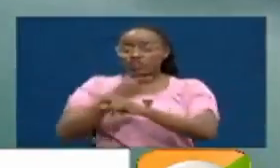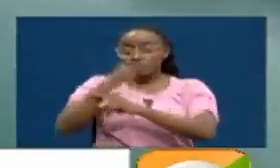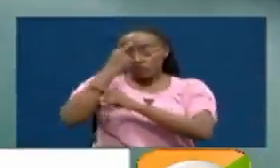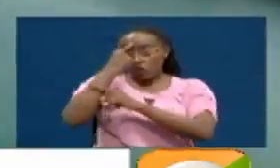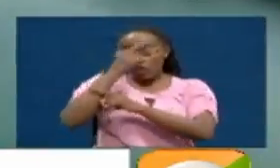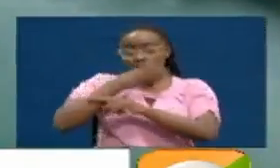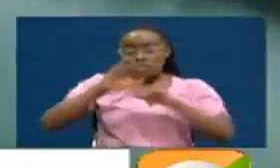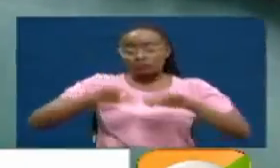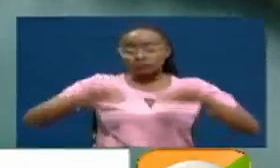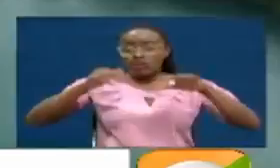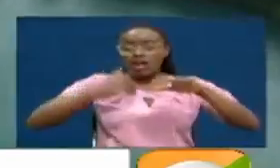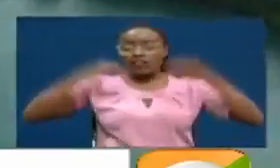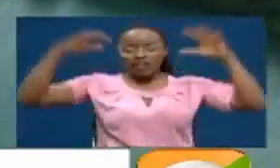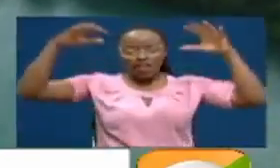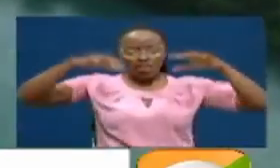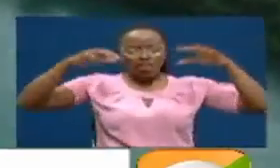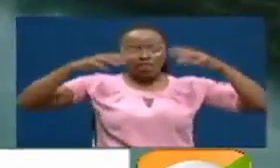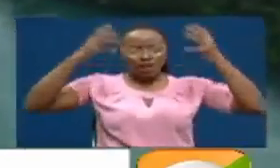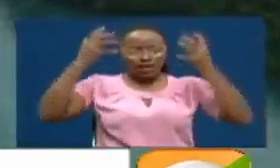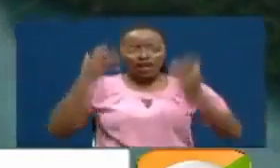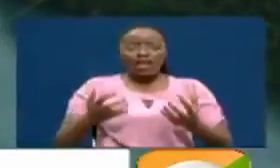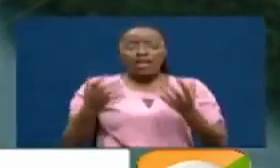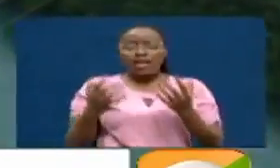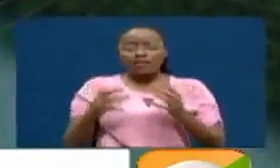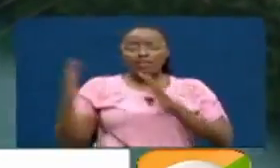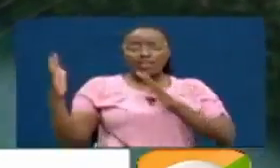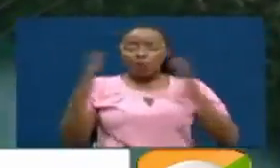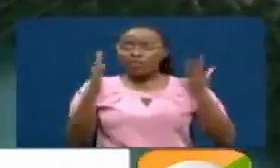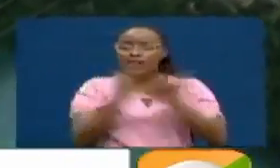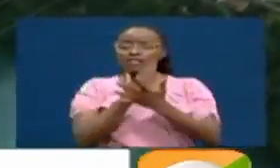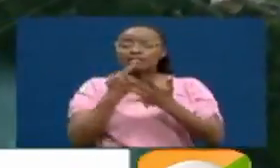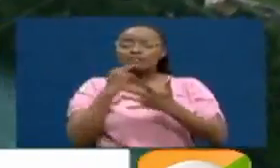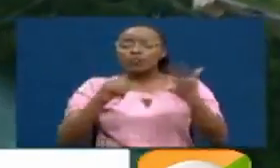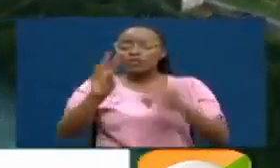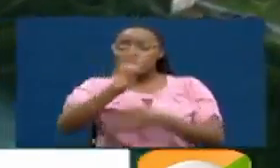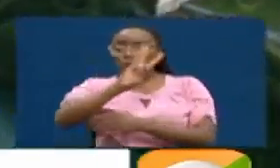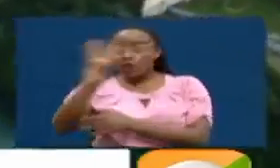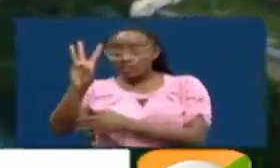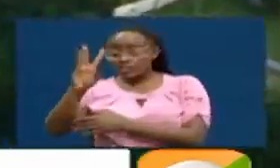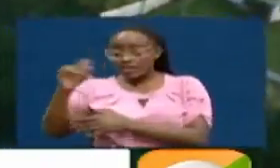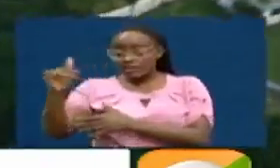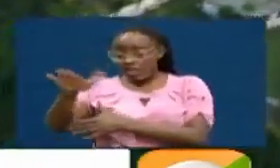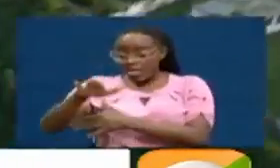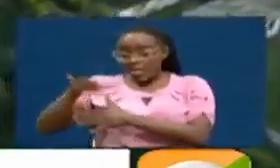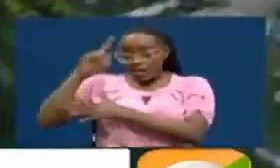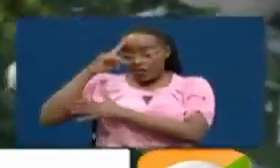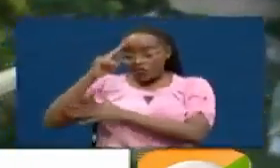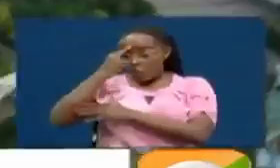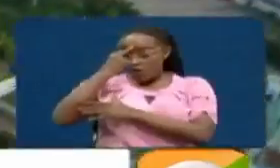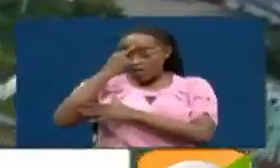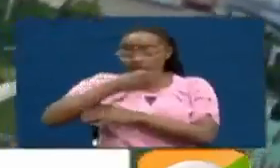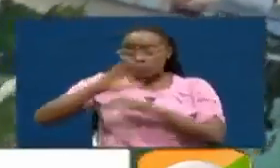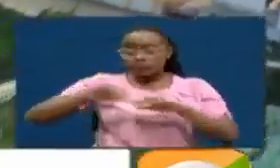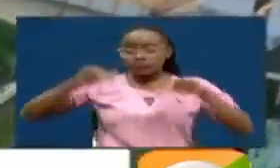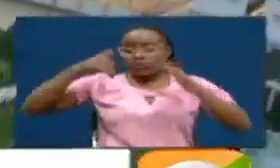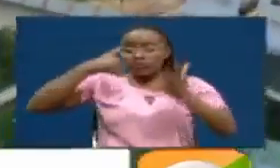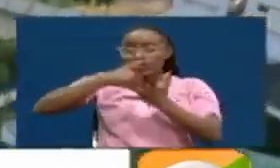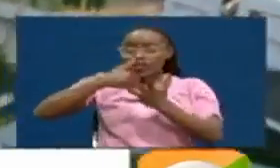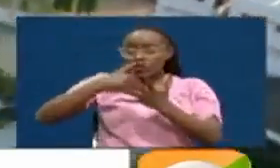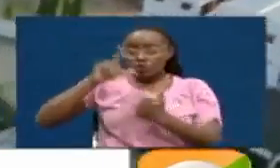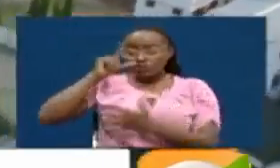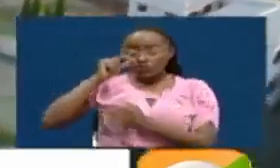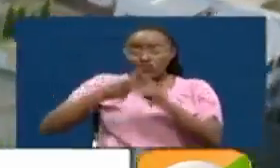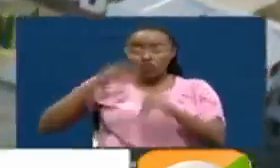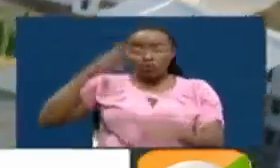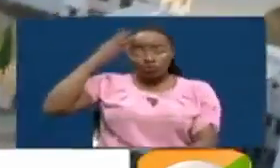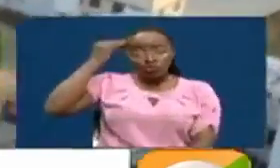triggers heavy rains. The Met says currently the western part of the Indian Ocean, that includes the coastal stretch from